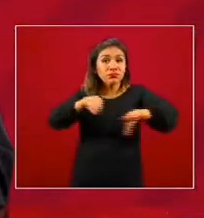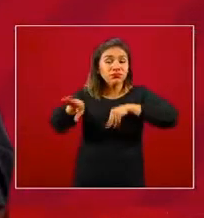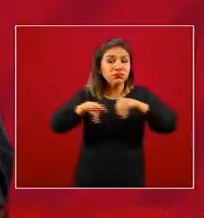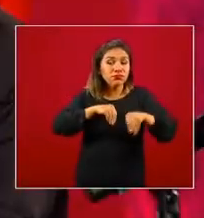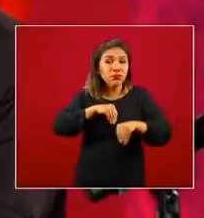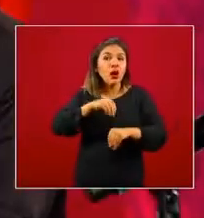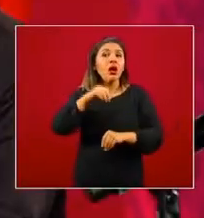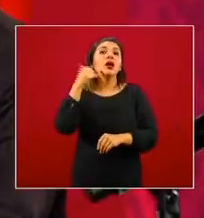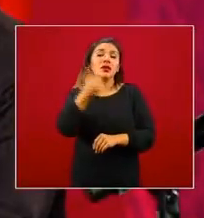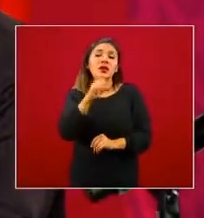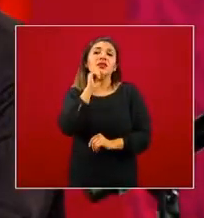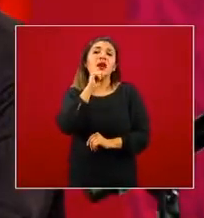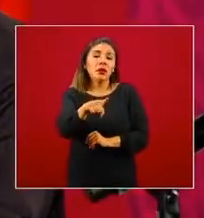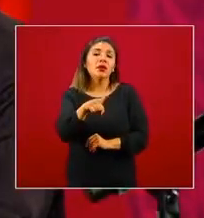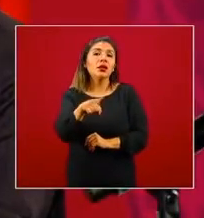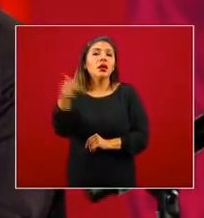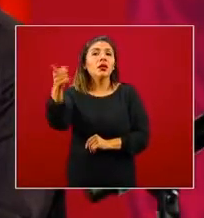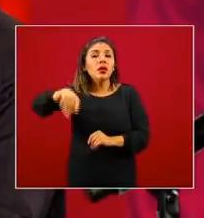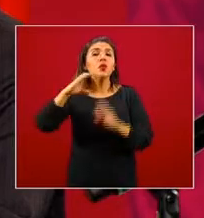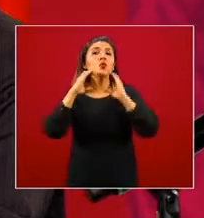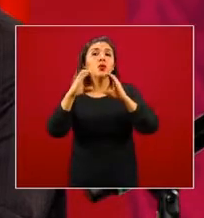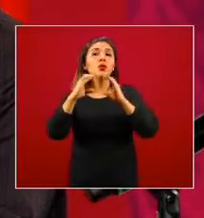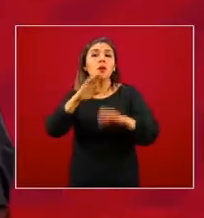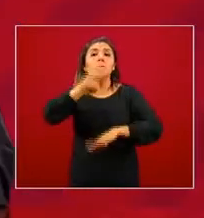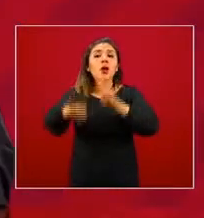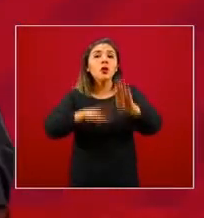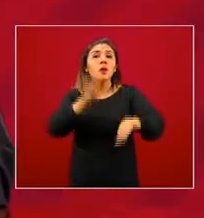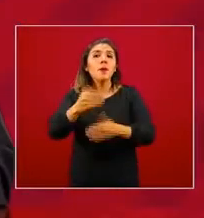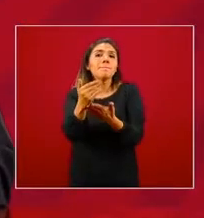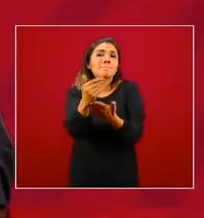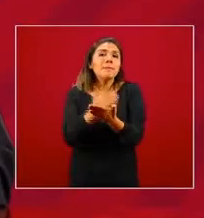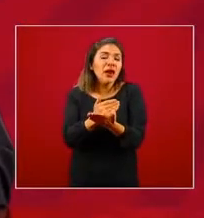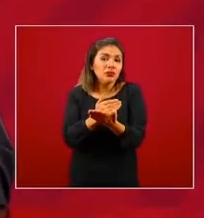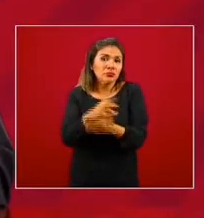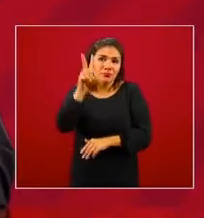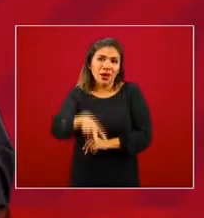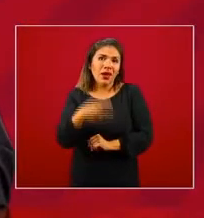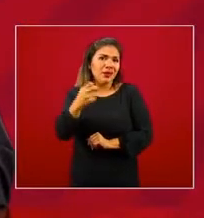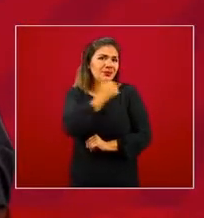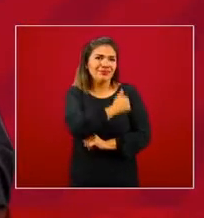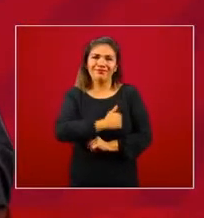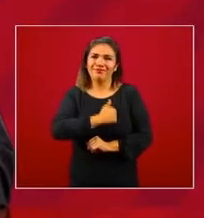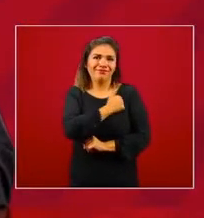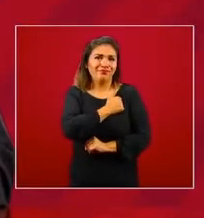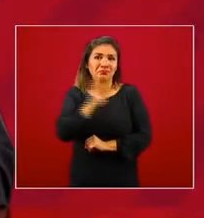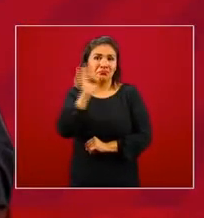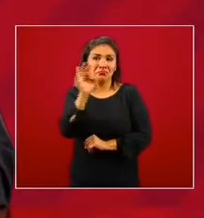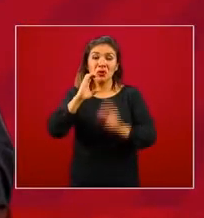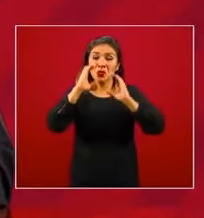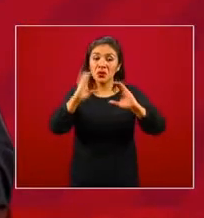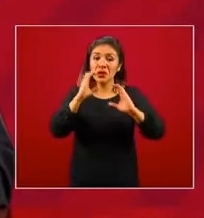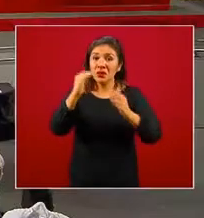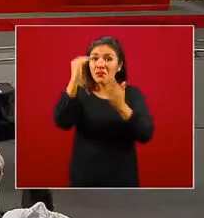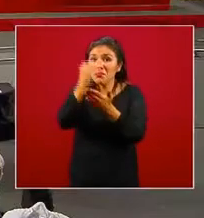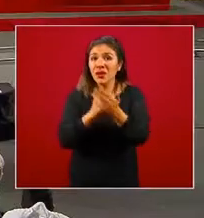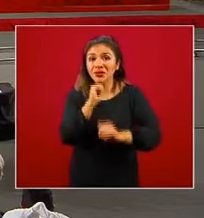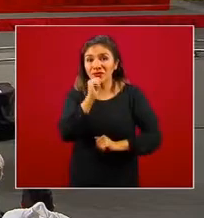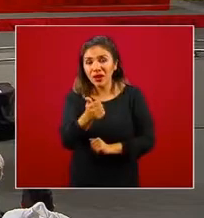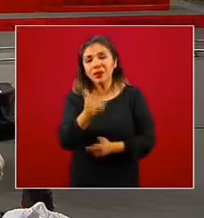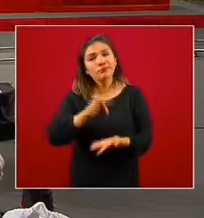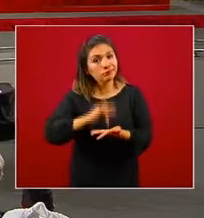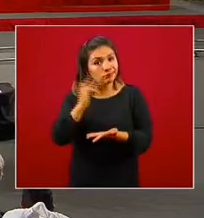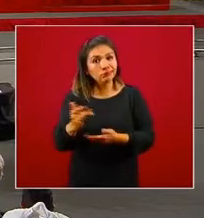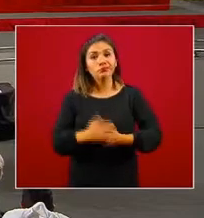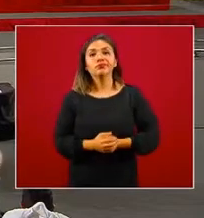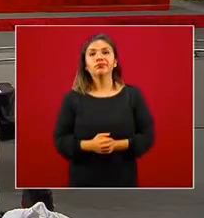us reduce the transmission rate and the number of cases, because these are going to lead to deaths. These are extremely unfortunate. So